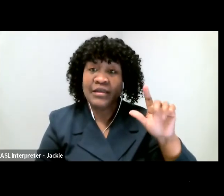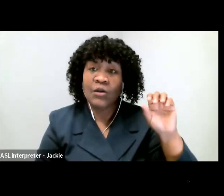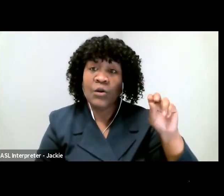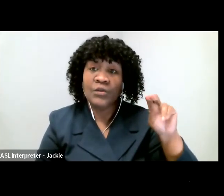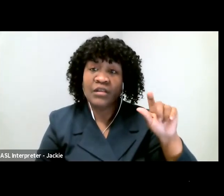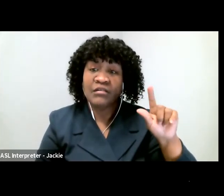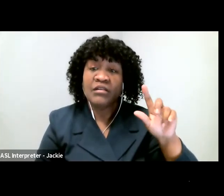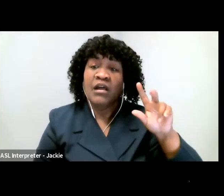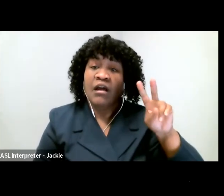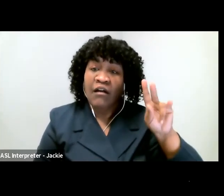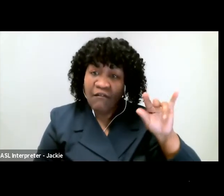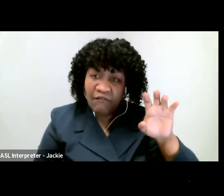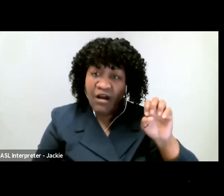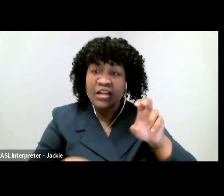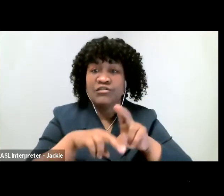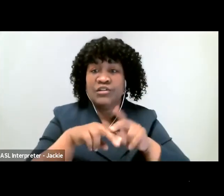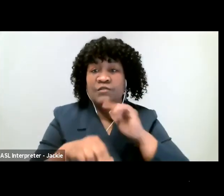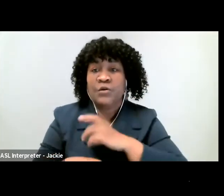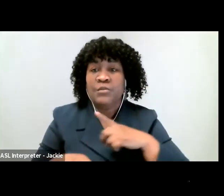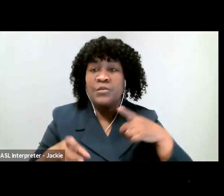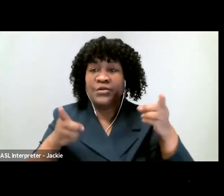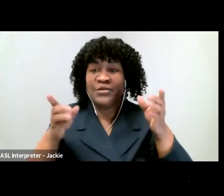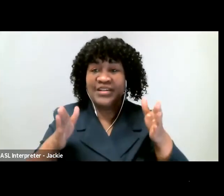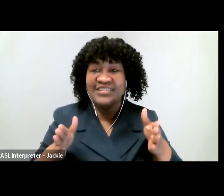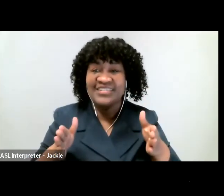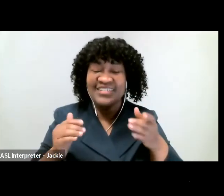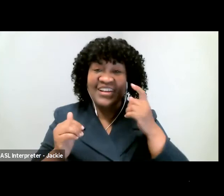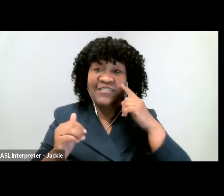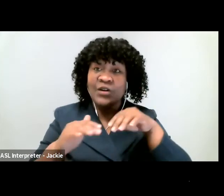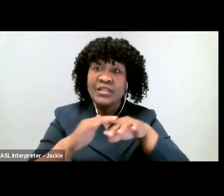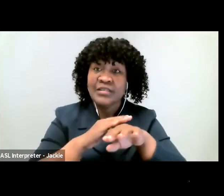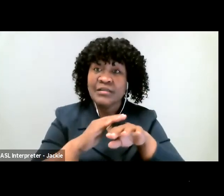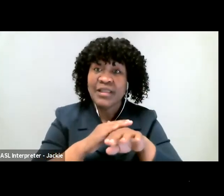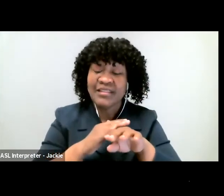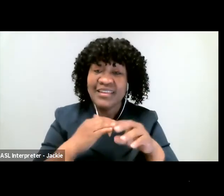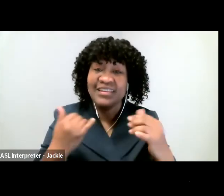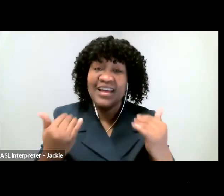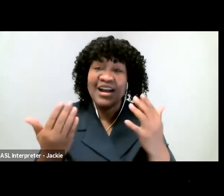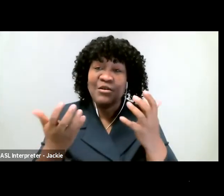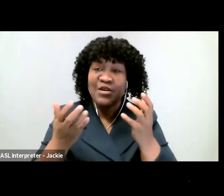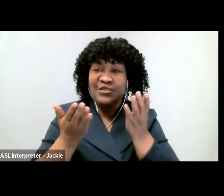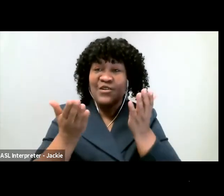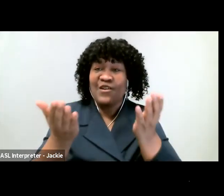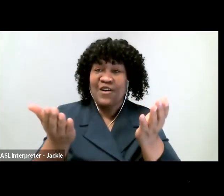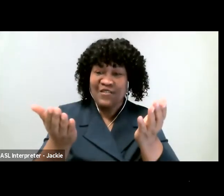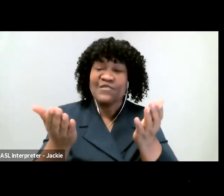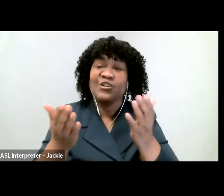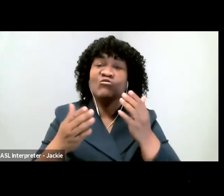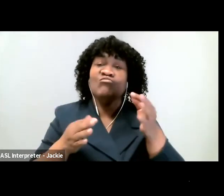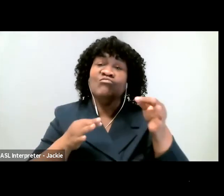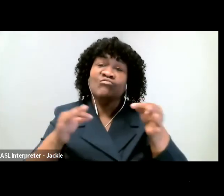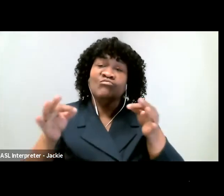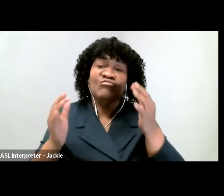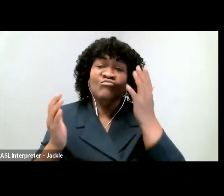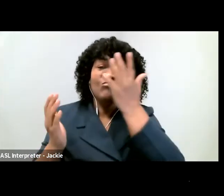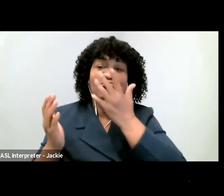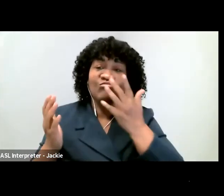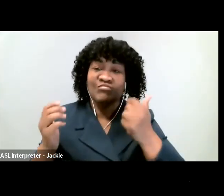of the AWP Board of Directors. For accessibility, I'd like to offer a physical description of